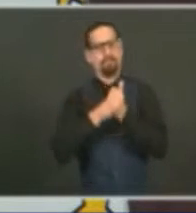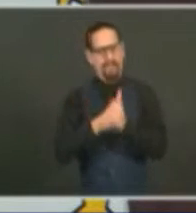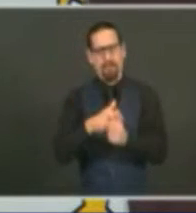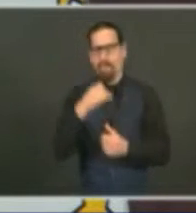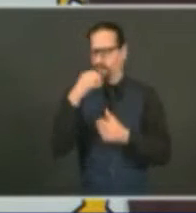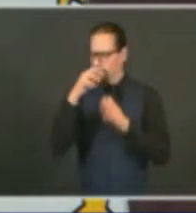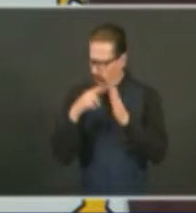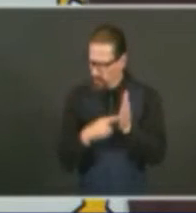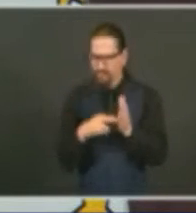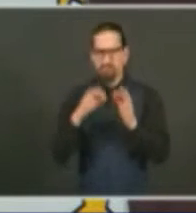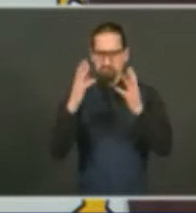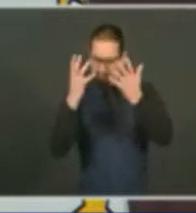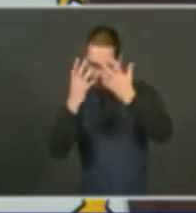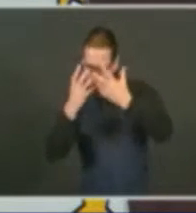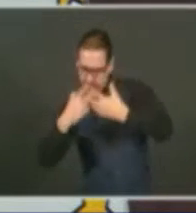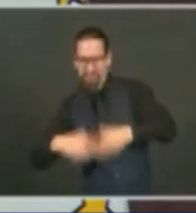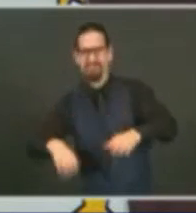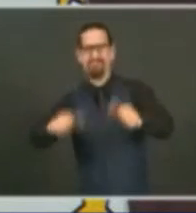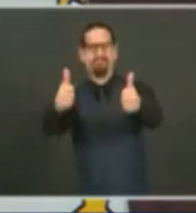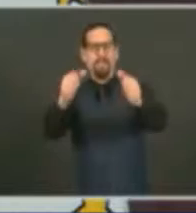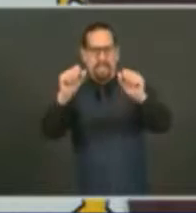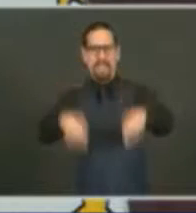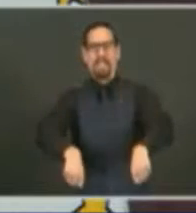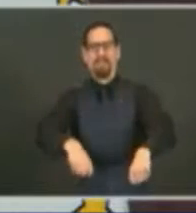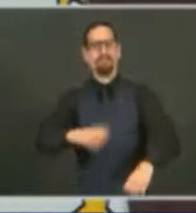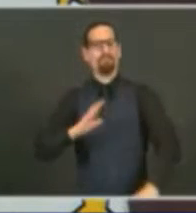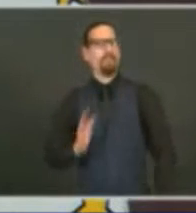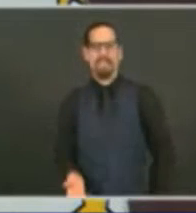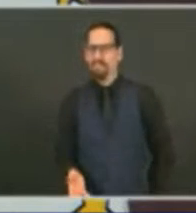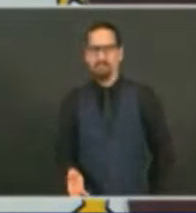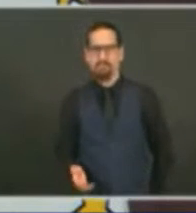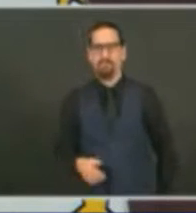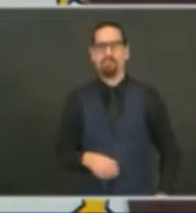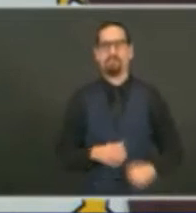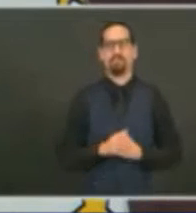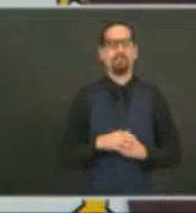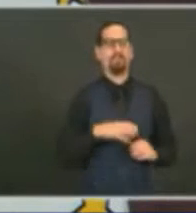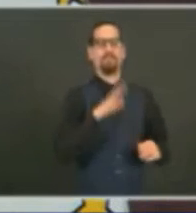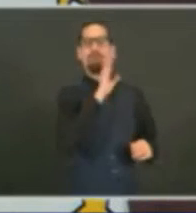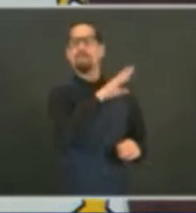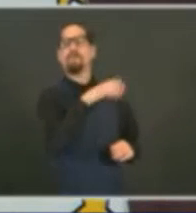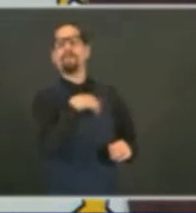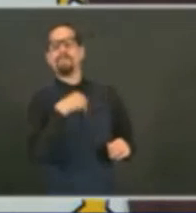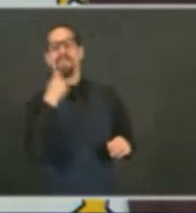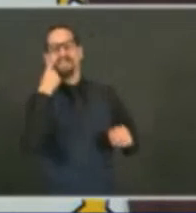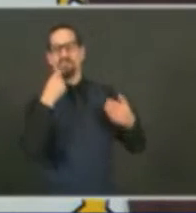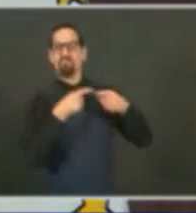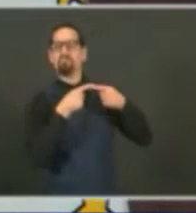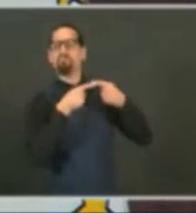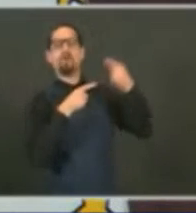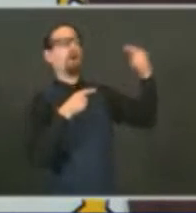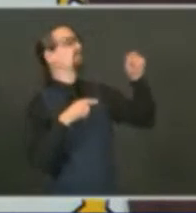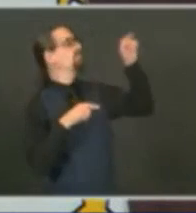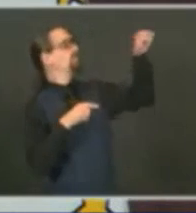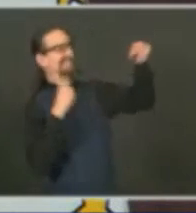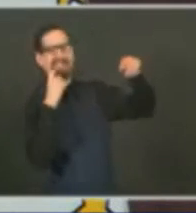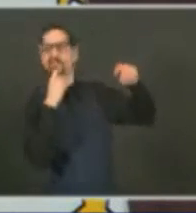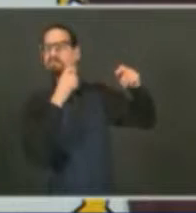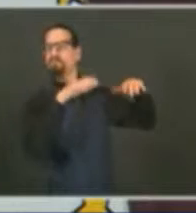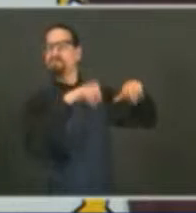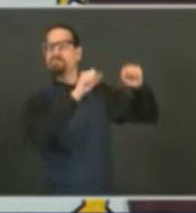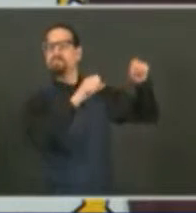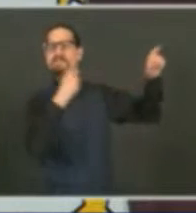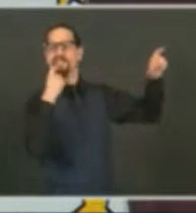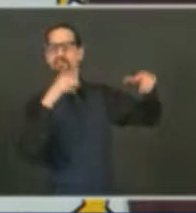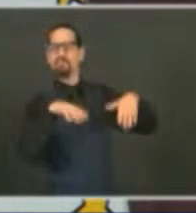very humane, reasonable, and compassionate. Just one other question. Across the street, there was a rally going on with the wedding industry people. I talked to you about this over the summer. You